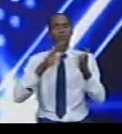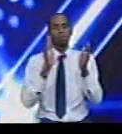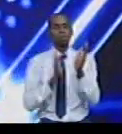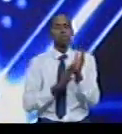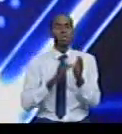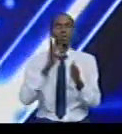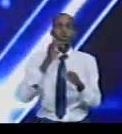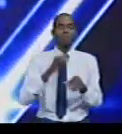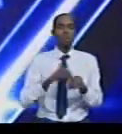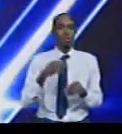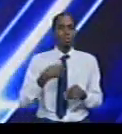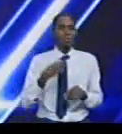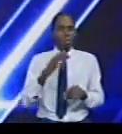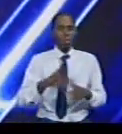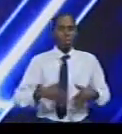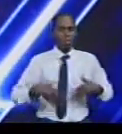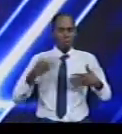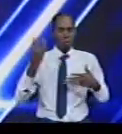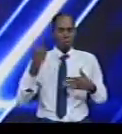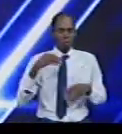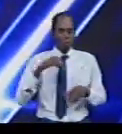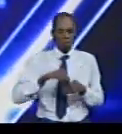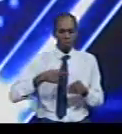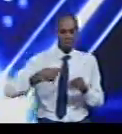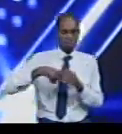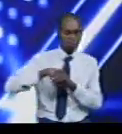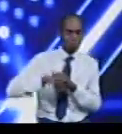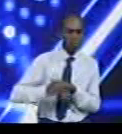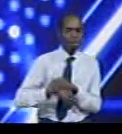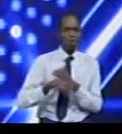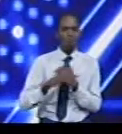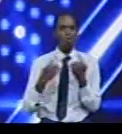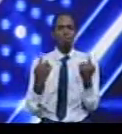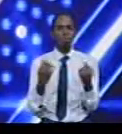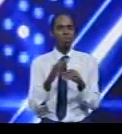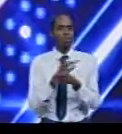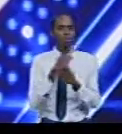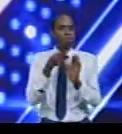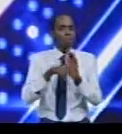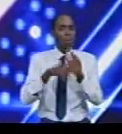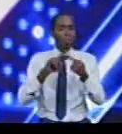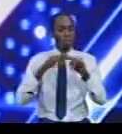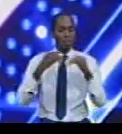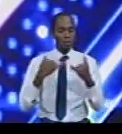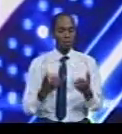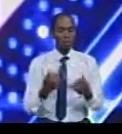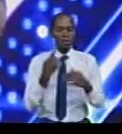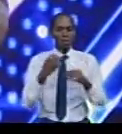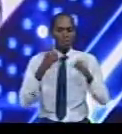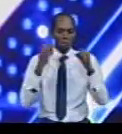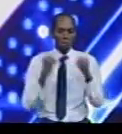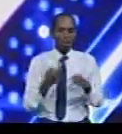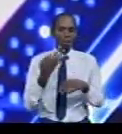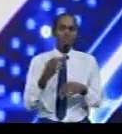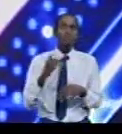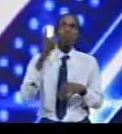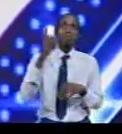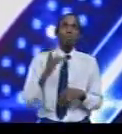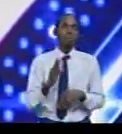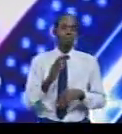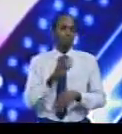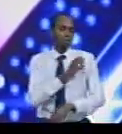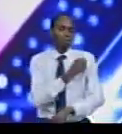in the dungeon of sinfulness, but now the power of God and the strength of the Lord and